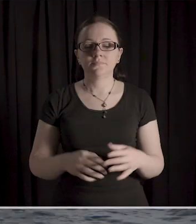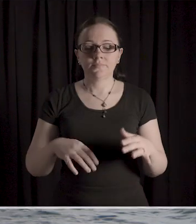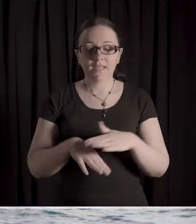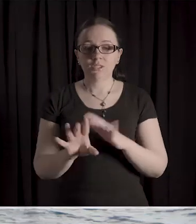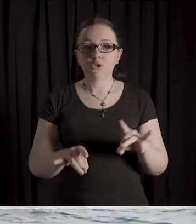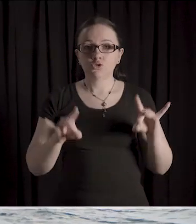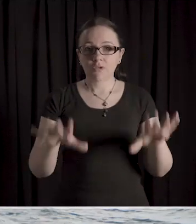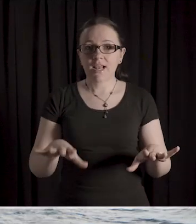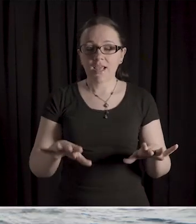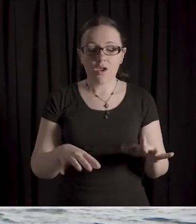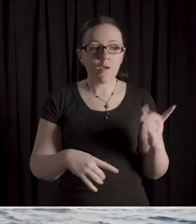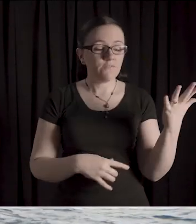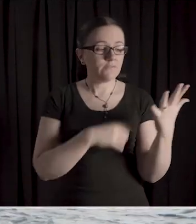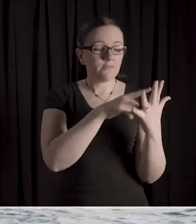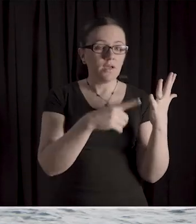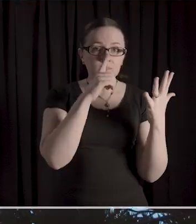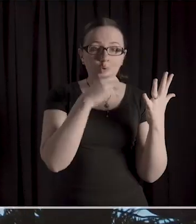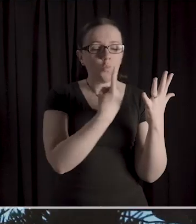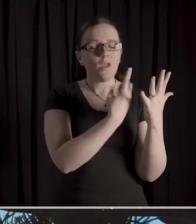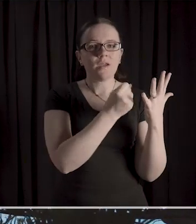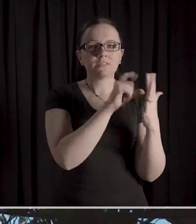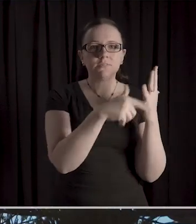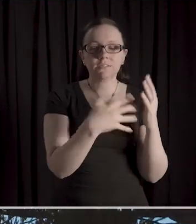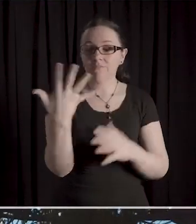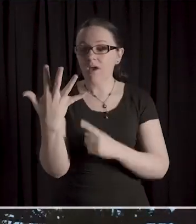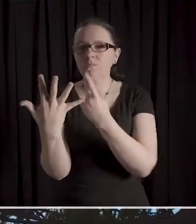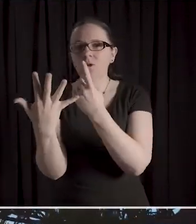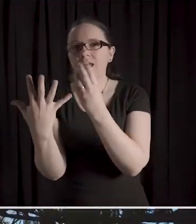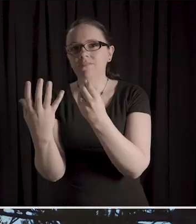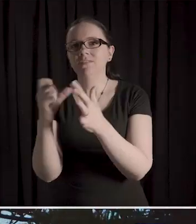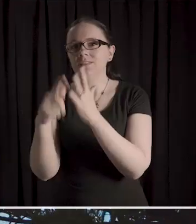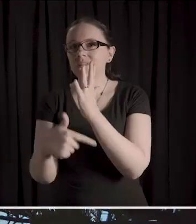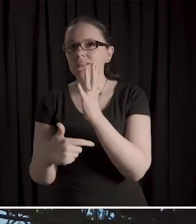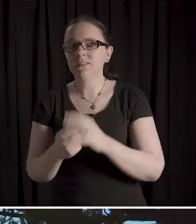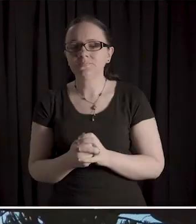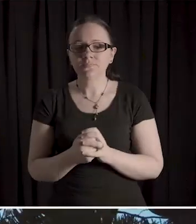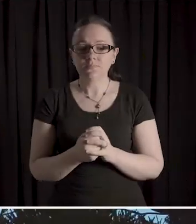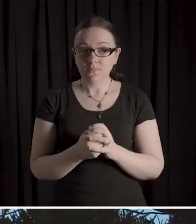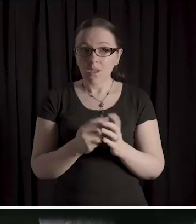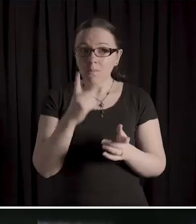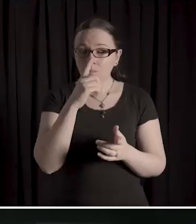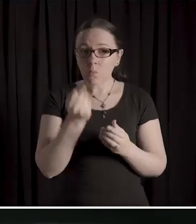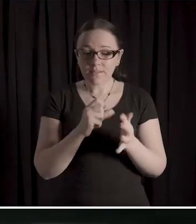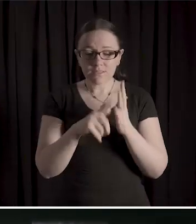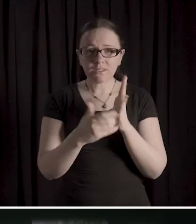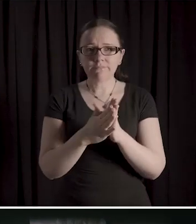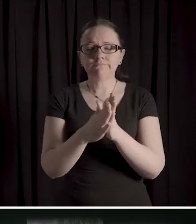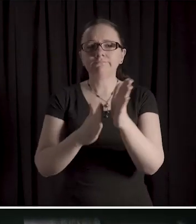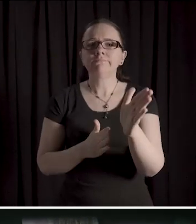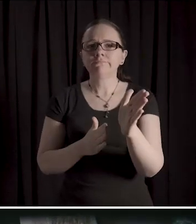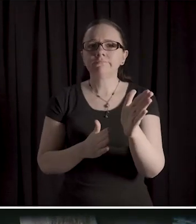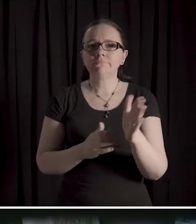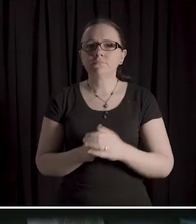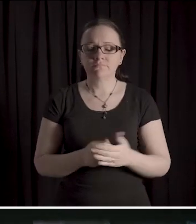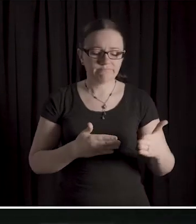1 in 5 people in Australia have a disability, and we are significantly disadvantaged as a group. The